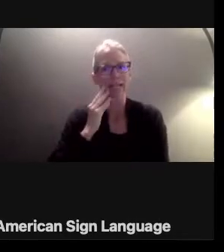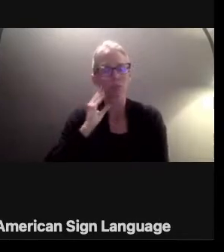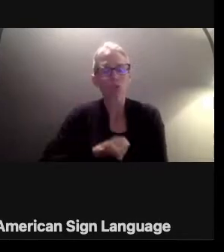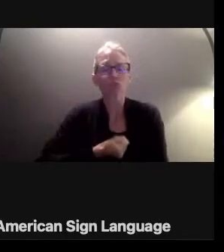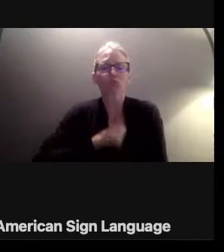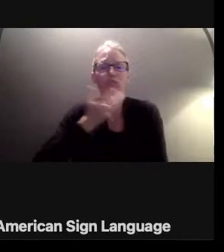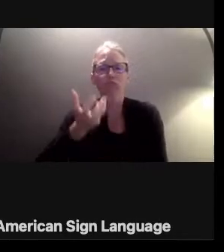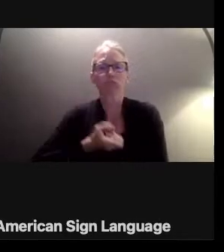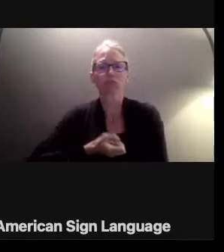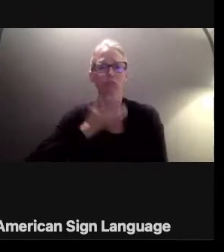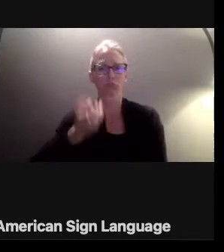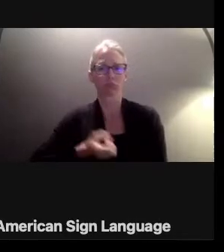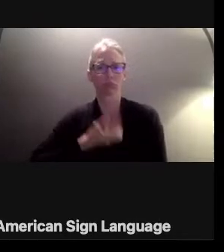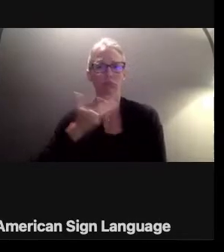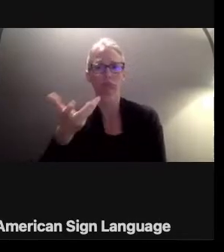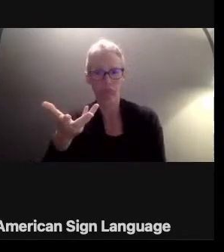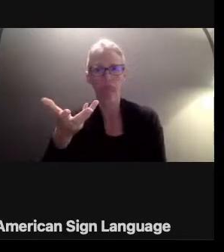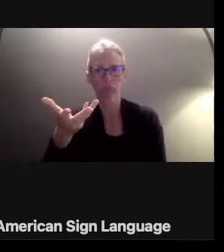other people, and